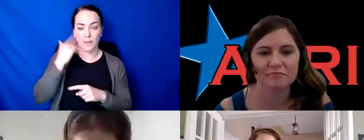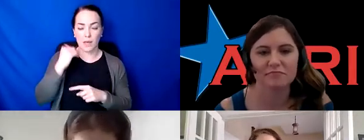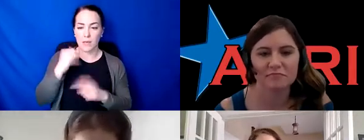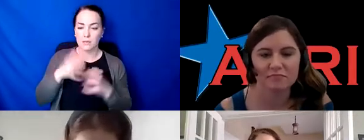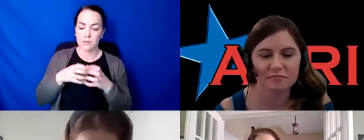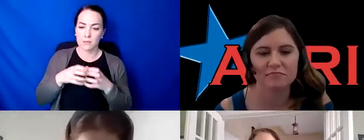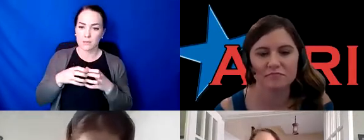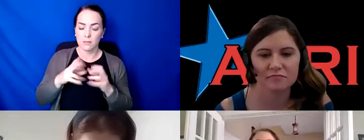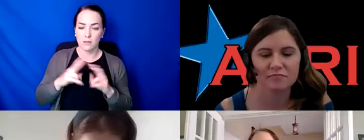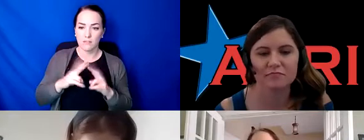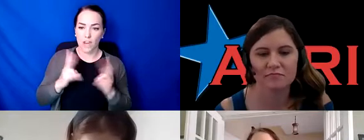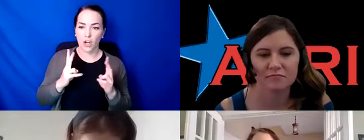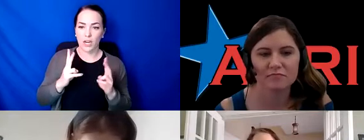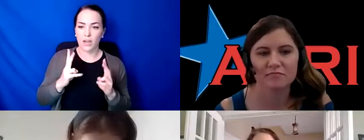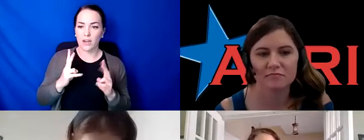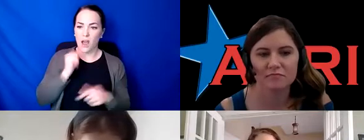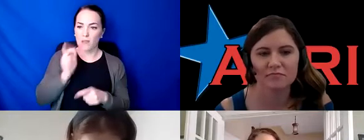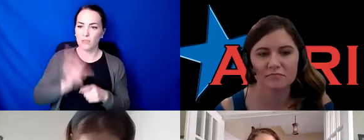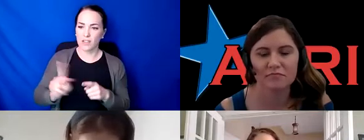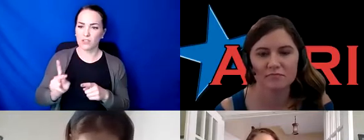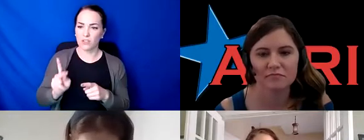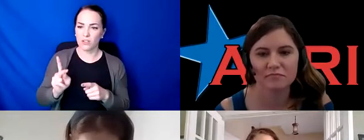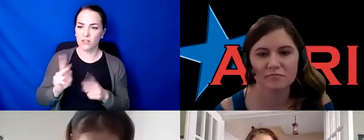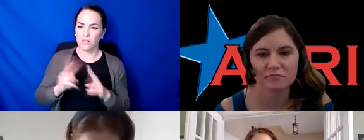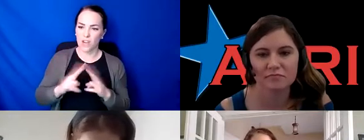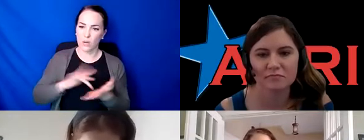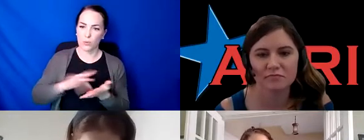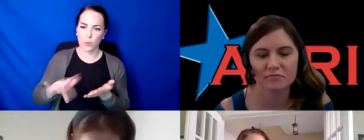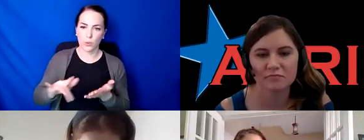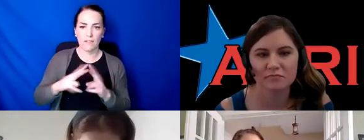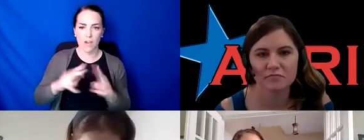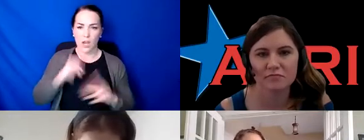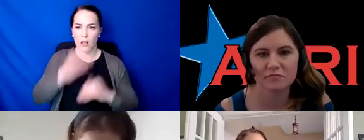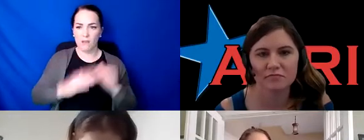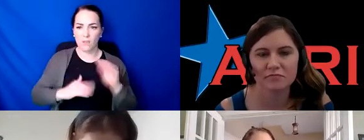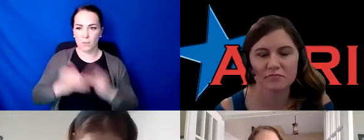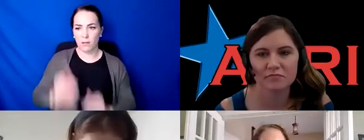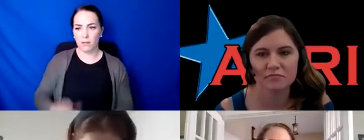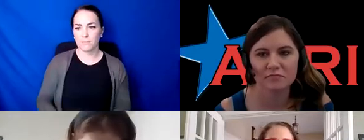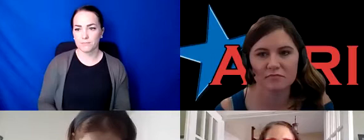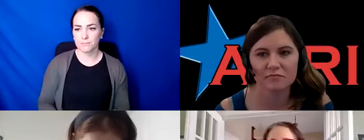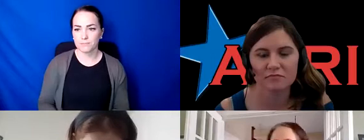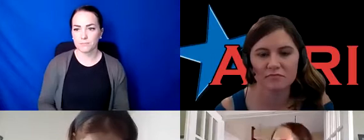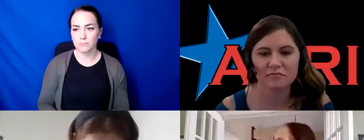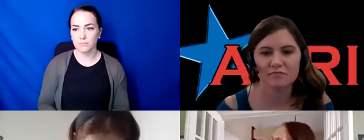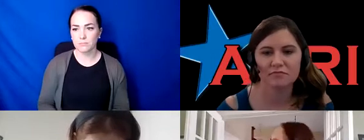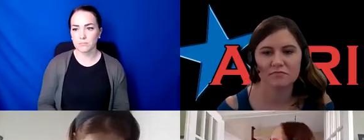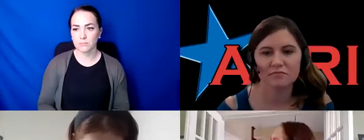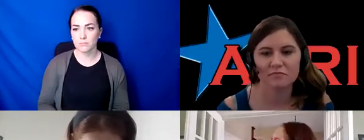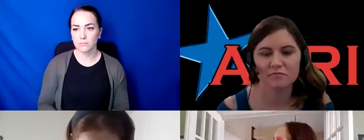very unprofessional, very rude, and very uncomfortable. And her words to me